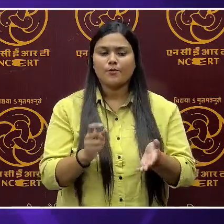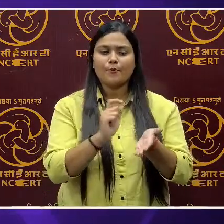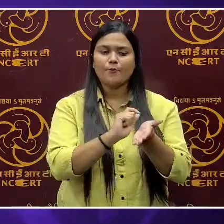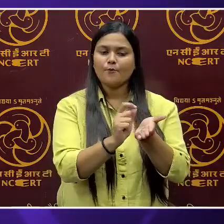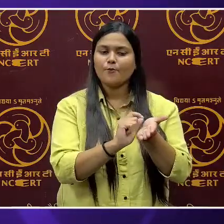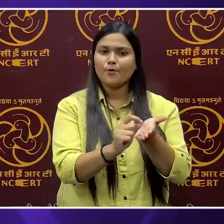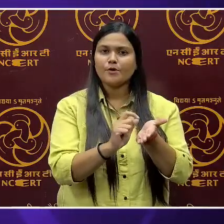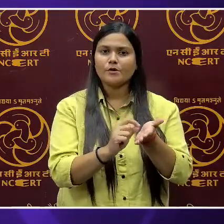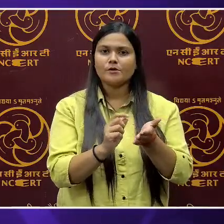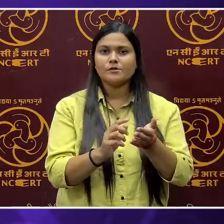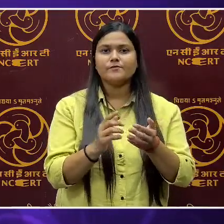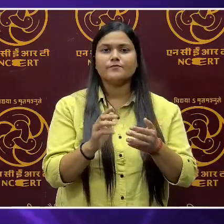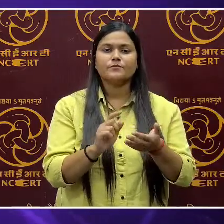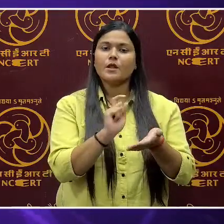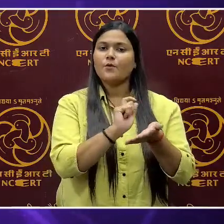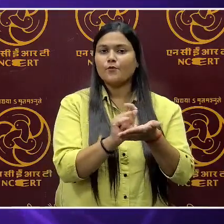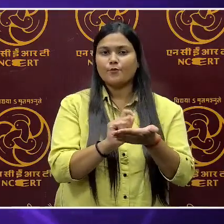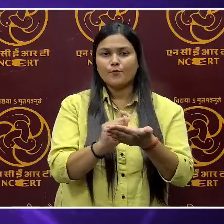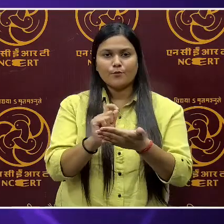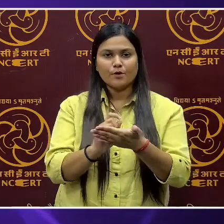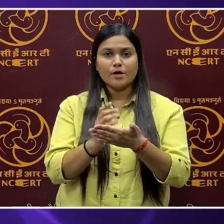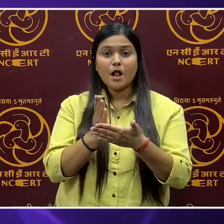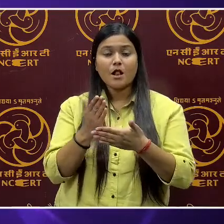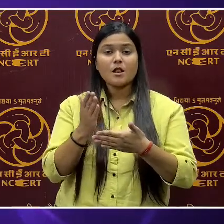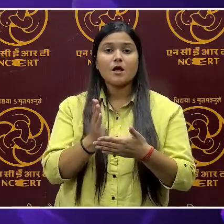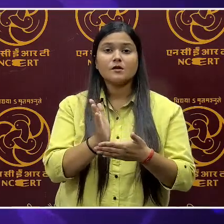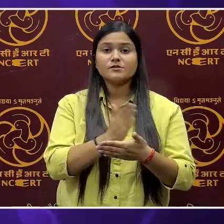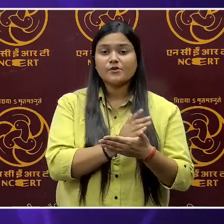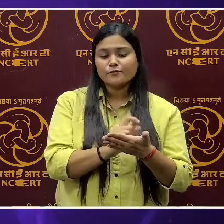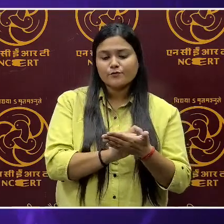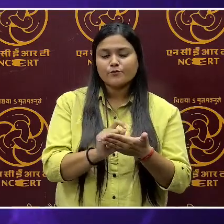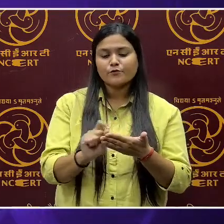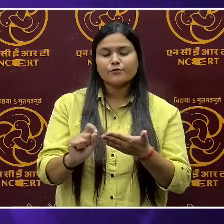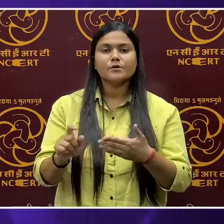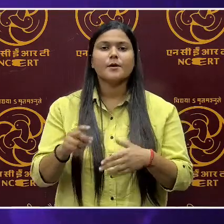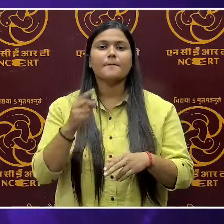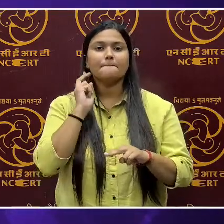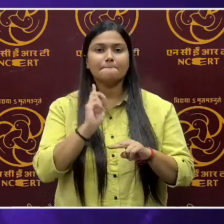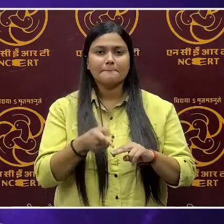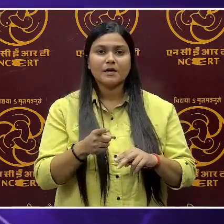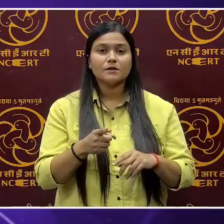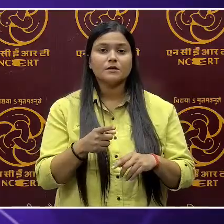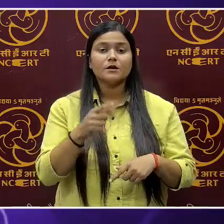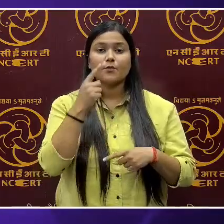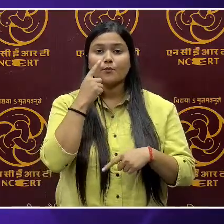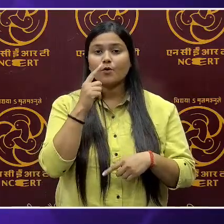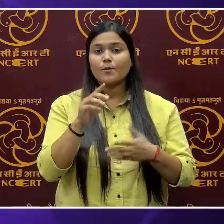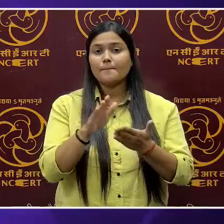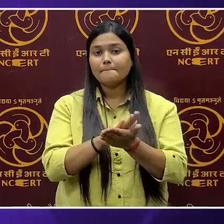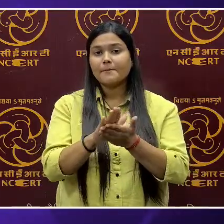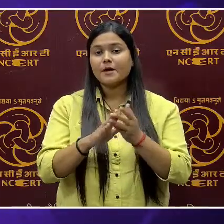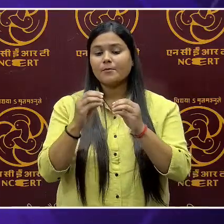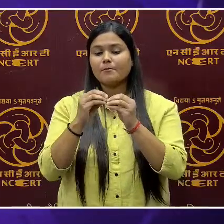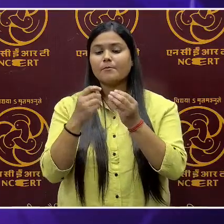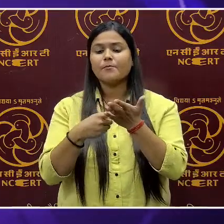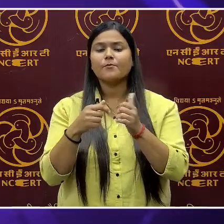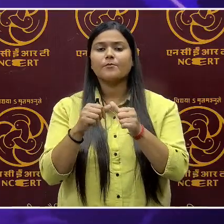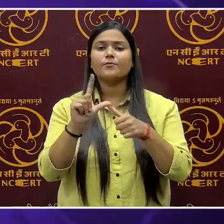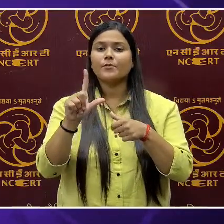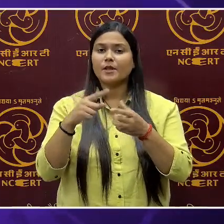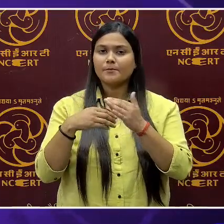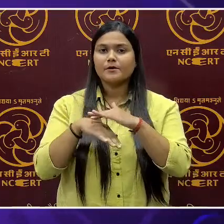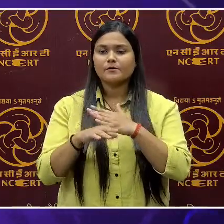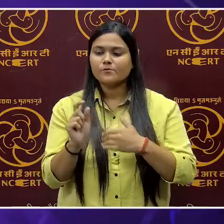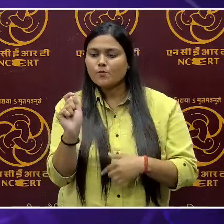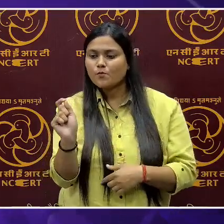from left to right, but in Braille we write from right to left, because when we write